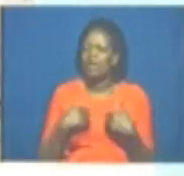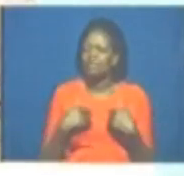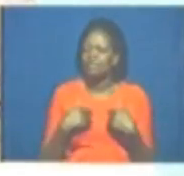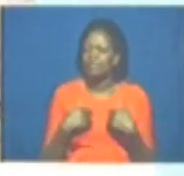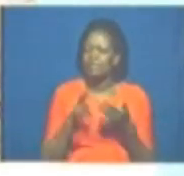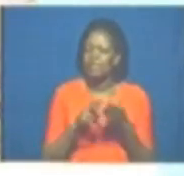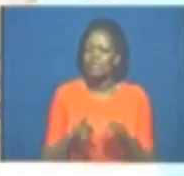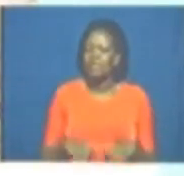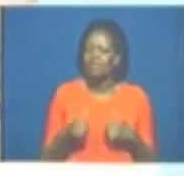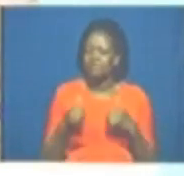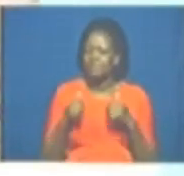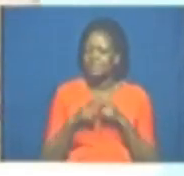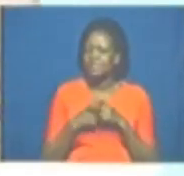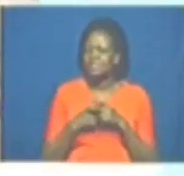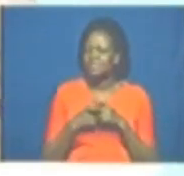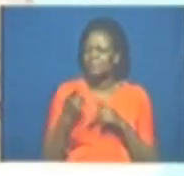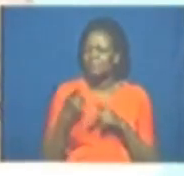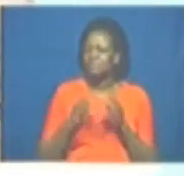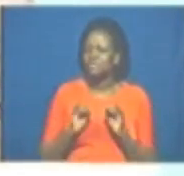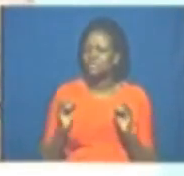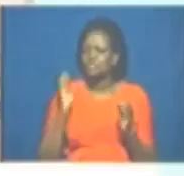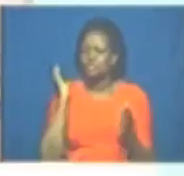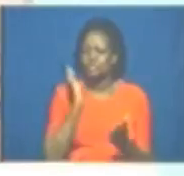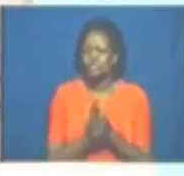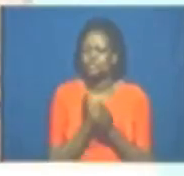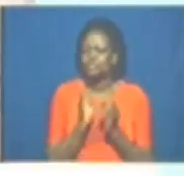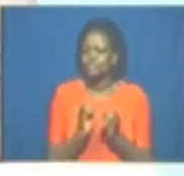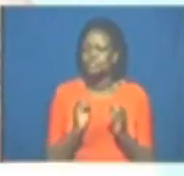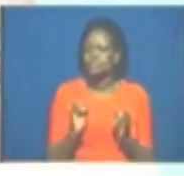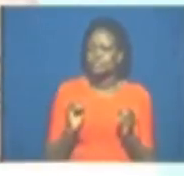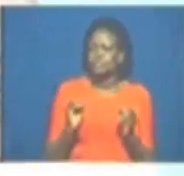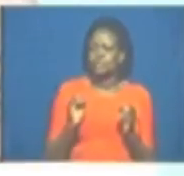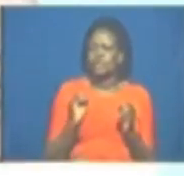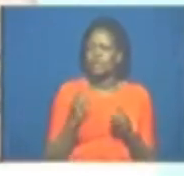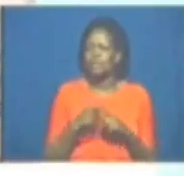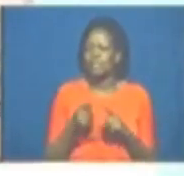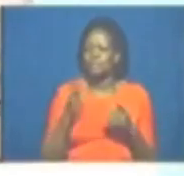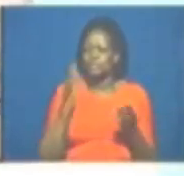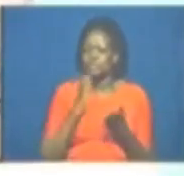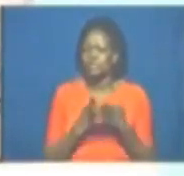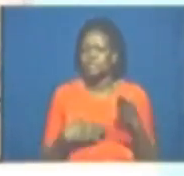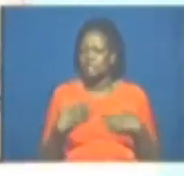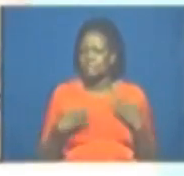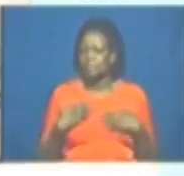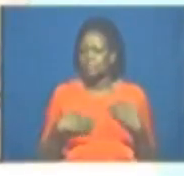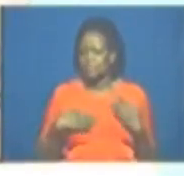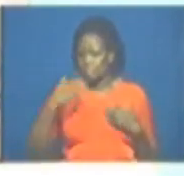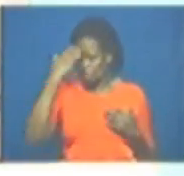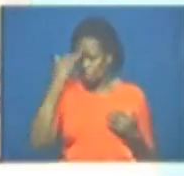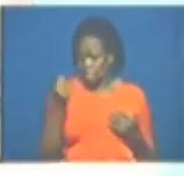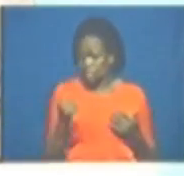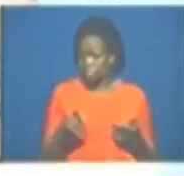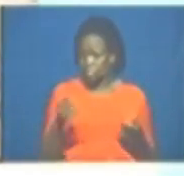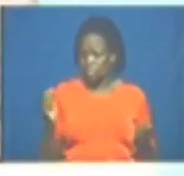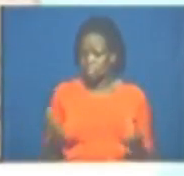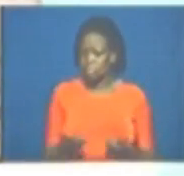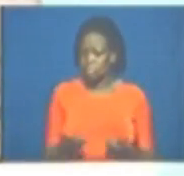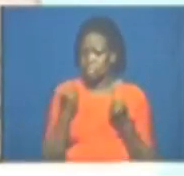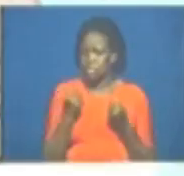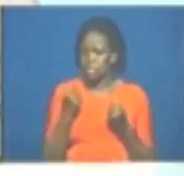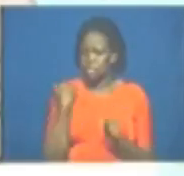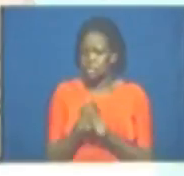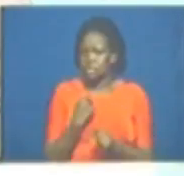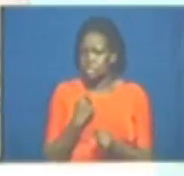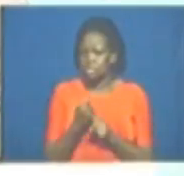they started from scratch does not sell. Okay. The only thing is there was also excitement. You know, what is supposed to have happened is the functions should